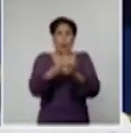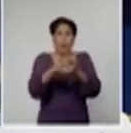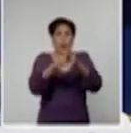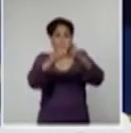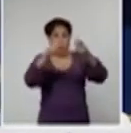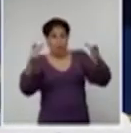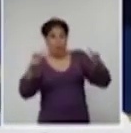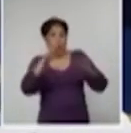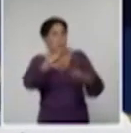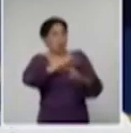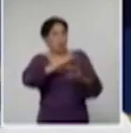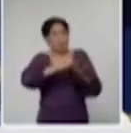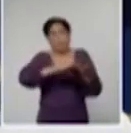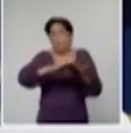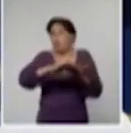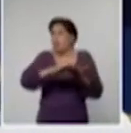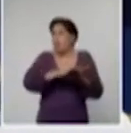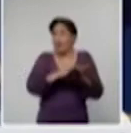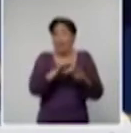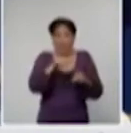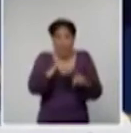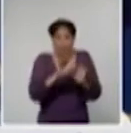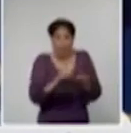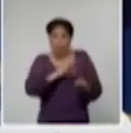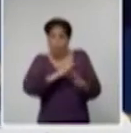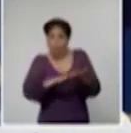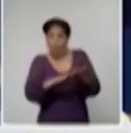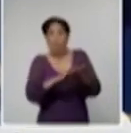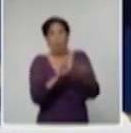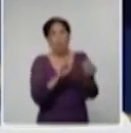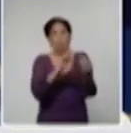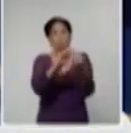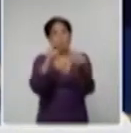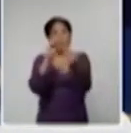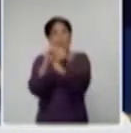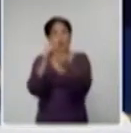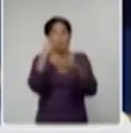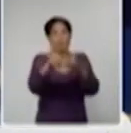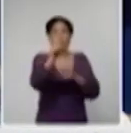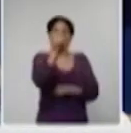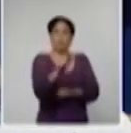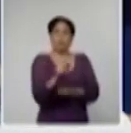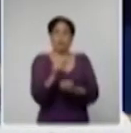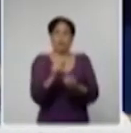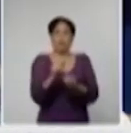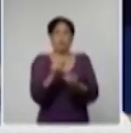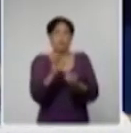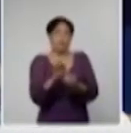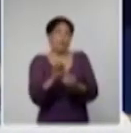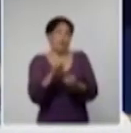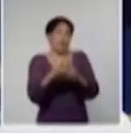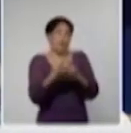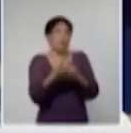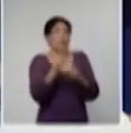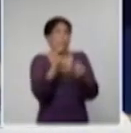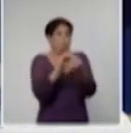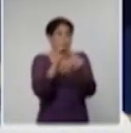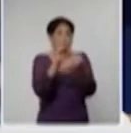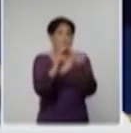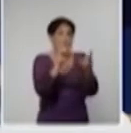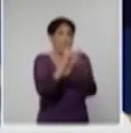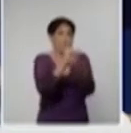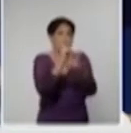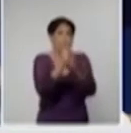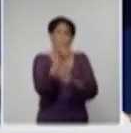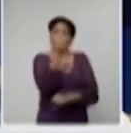we have to we have to ratify them continuously. Of the 7 cases, 5 belong to the province